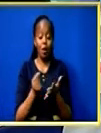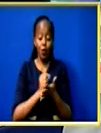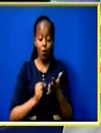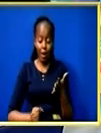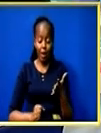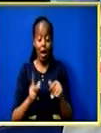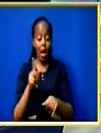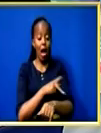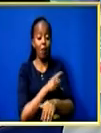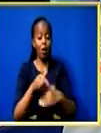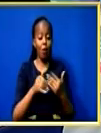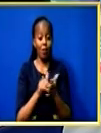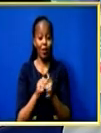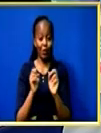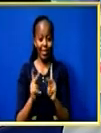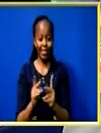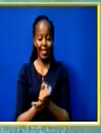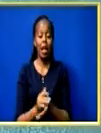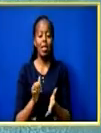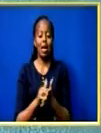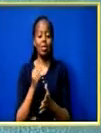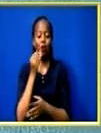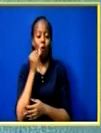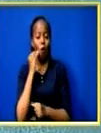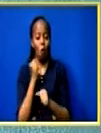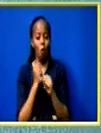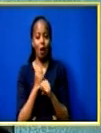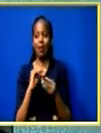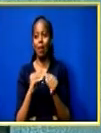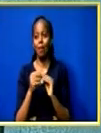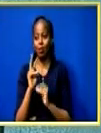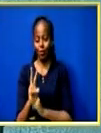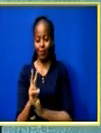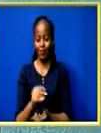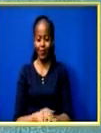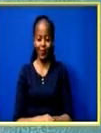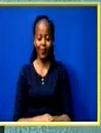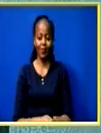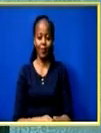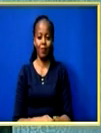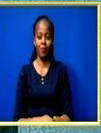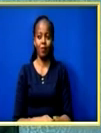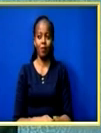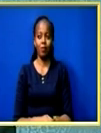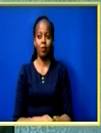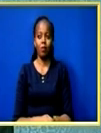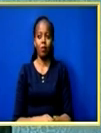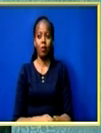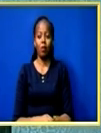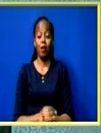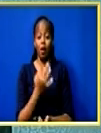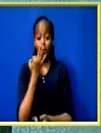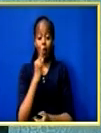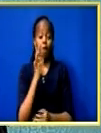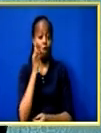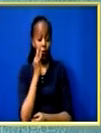me a poem about it. I will. This is now assignment number 2. Number 2. Okay. A poem about it. A poem about it. The three.